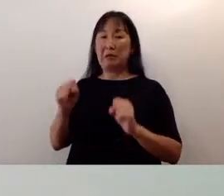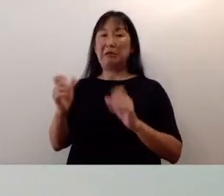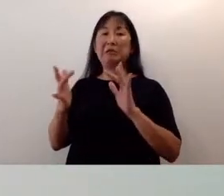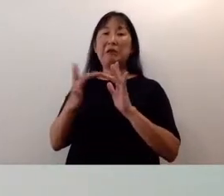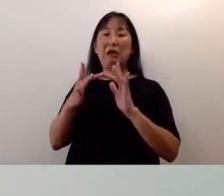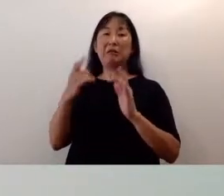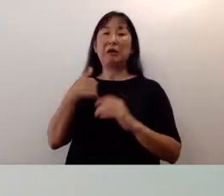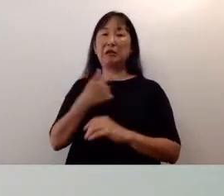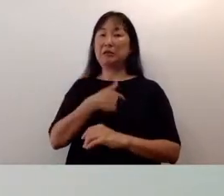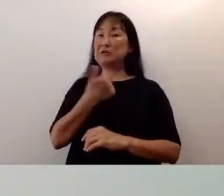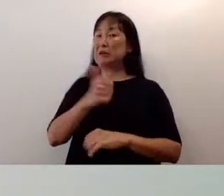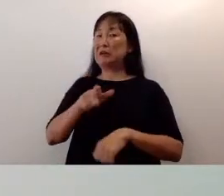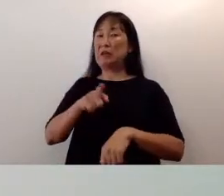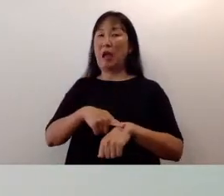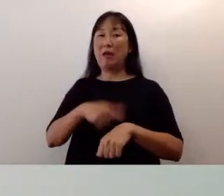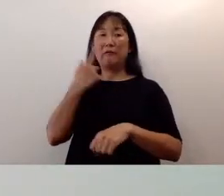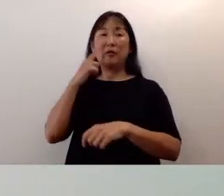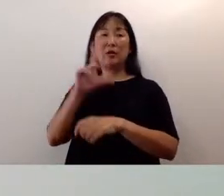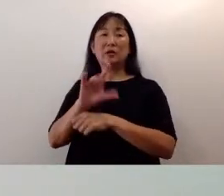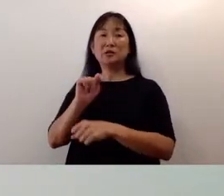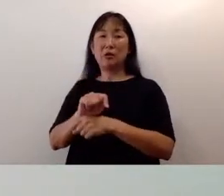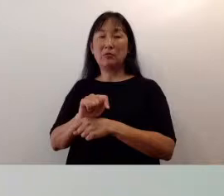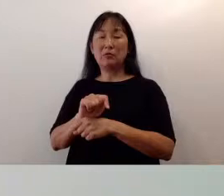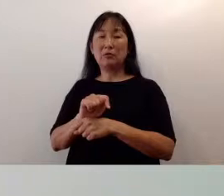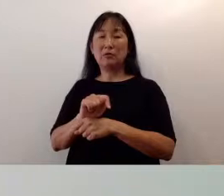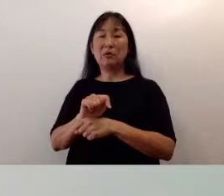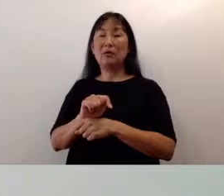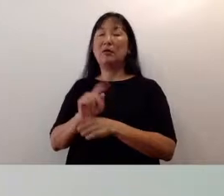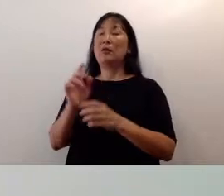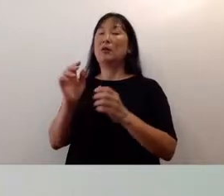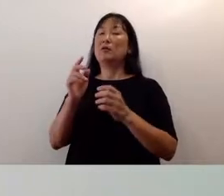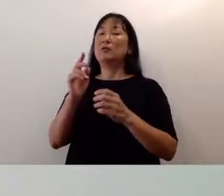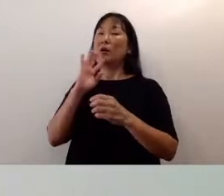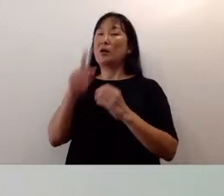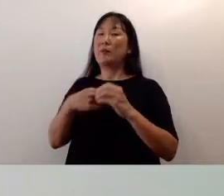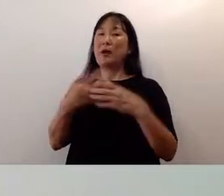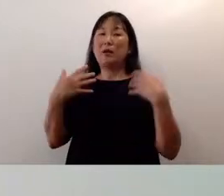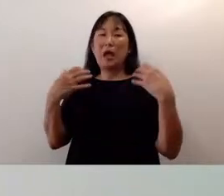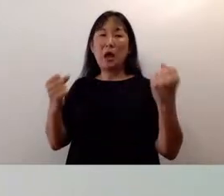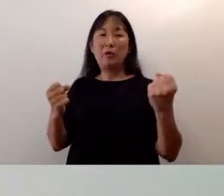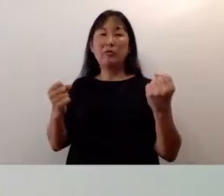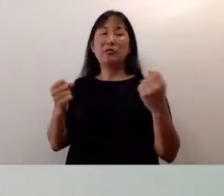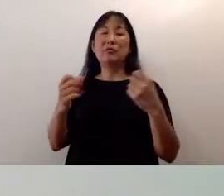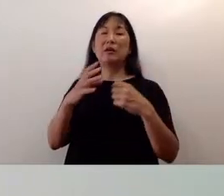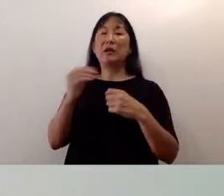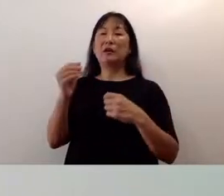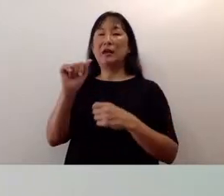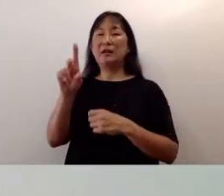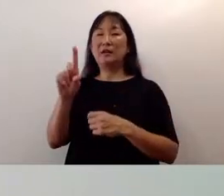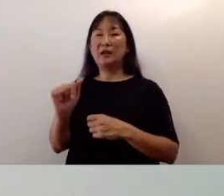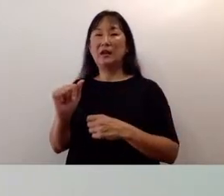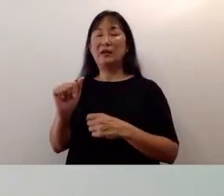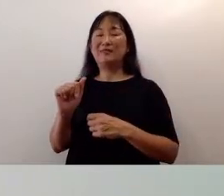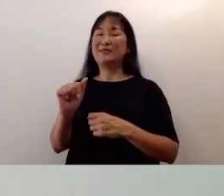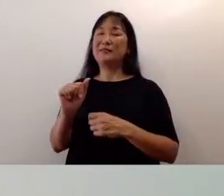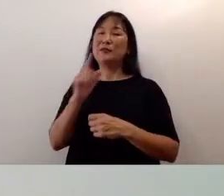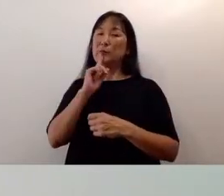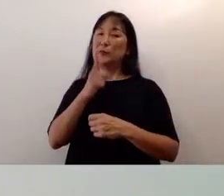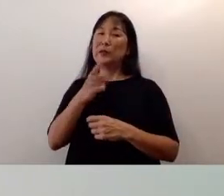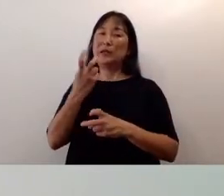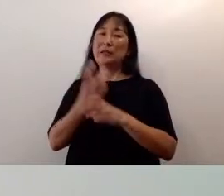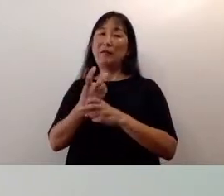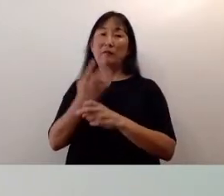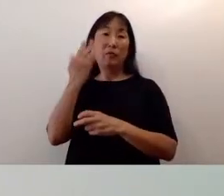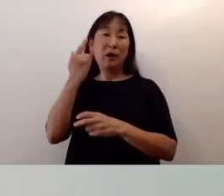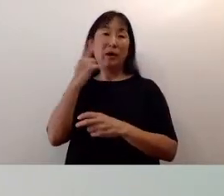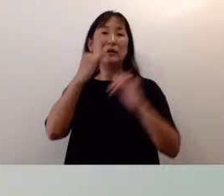consultation. The thing that's really hard with health conditions and ADA accommodations is every situation is different. It's not just to